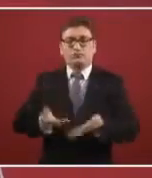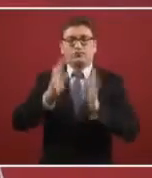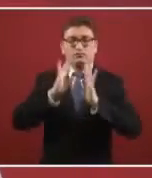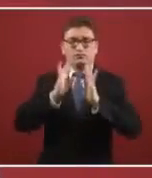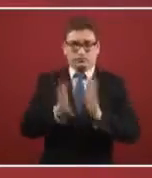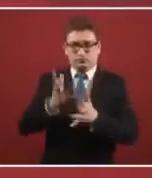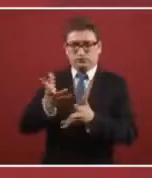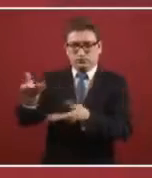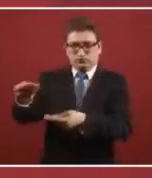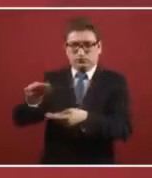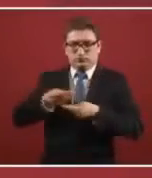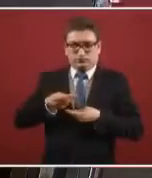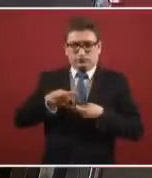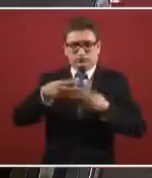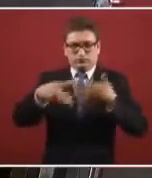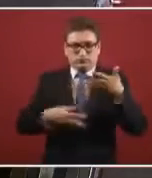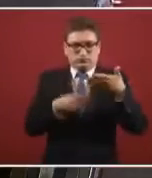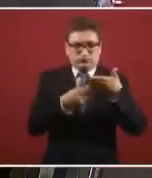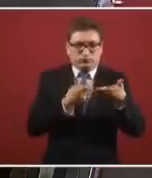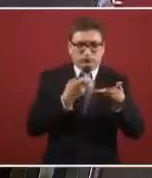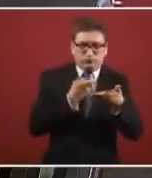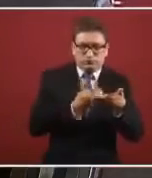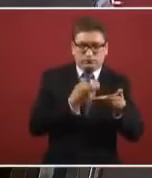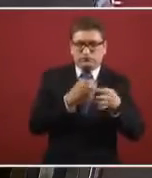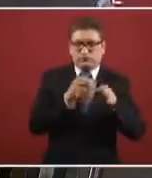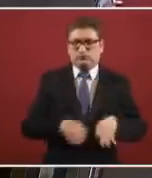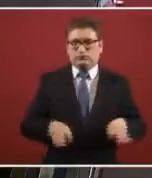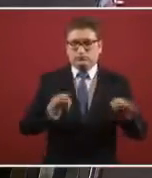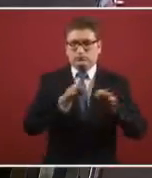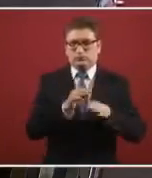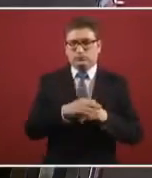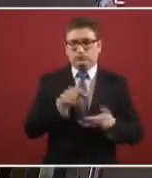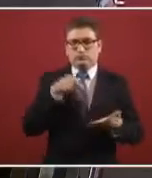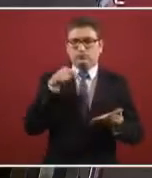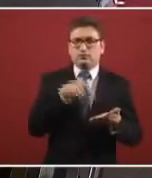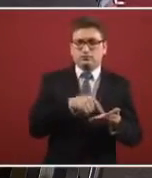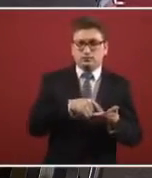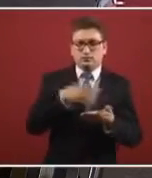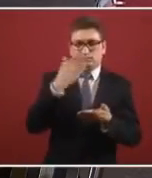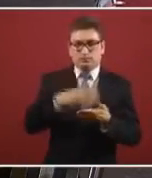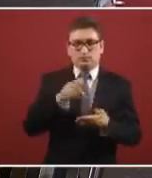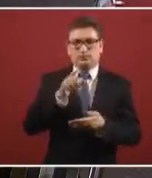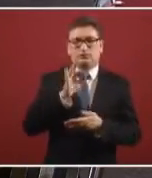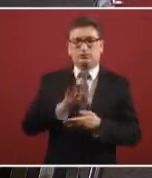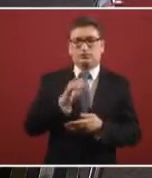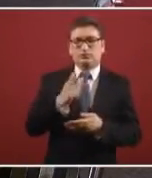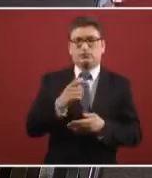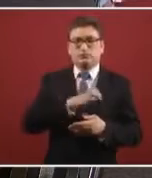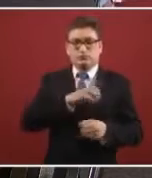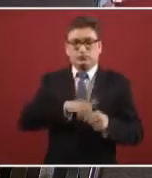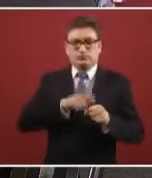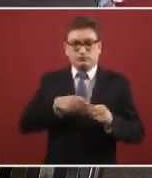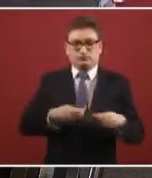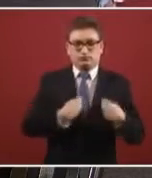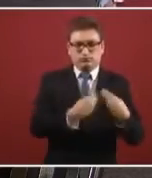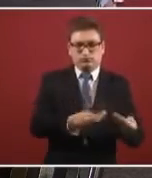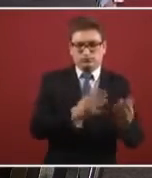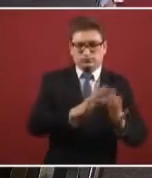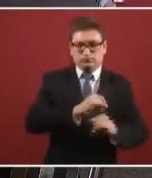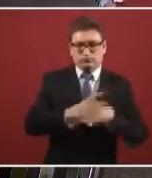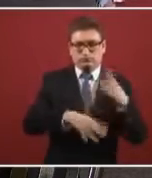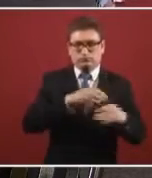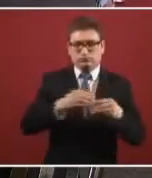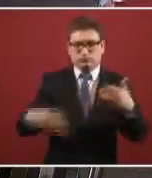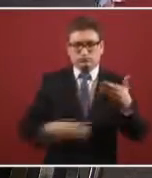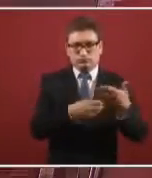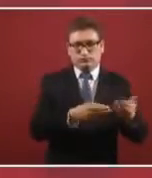ya now de forming los part documentos of the que han sido documents entregados and a have la been Fiscalía given to the Especial. District Attorney Debo General destacar